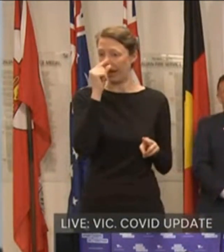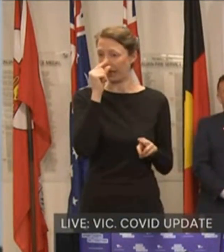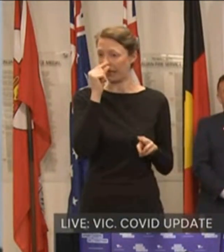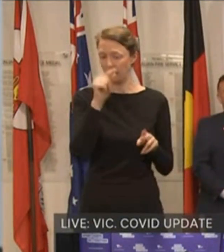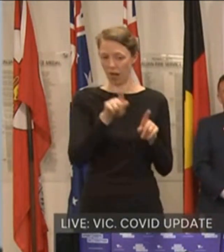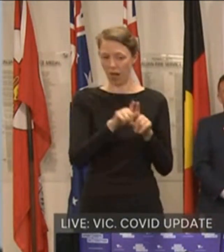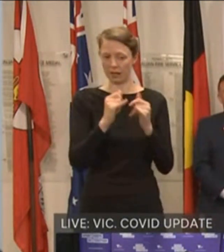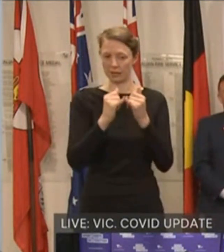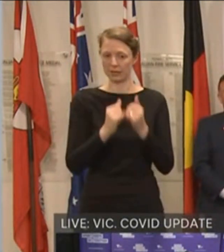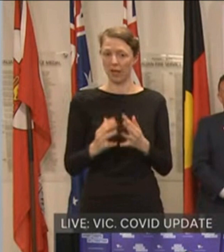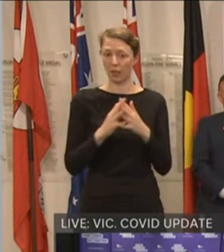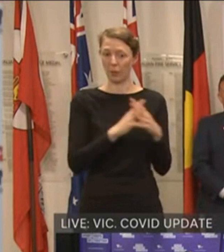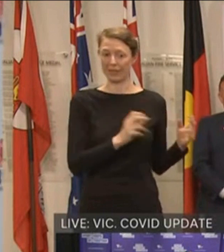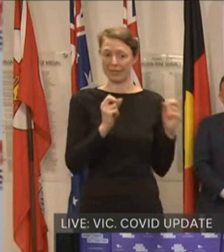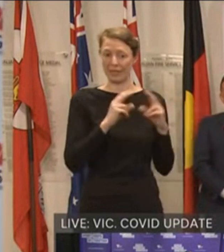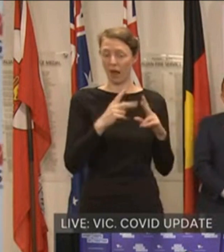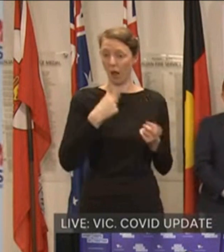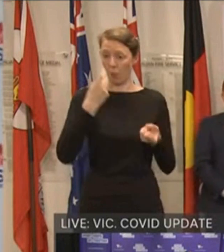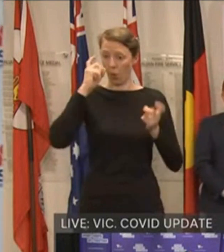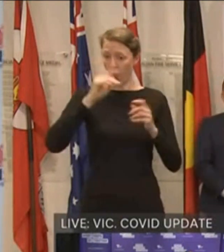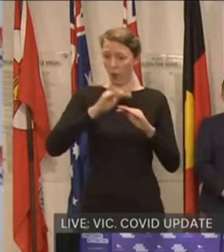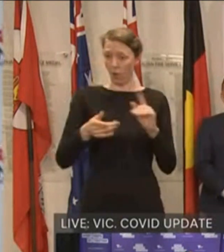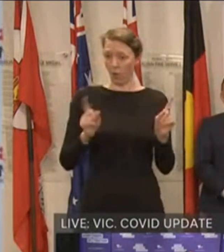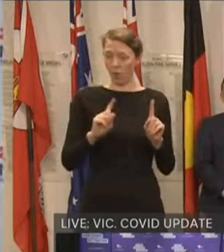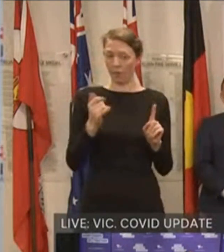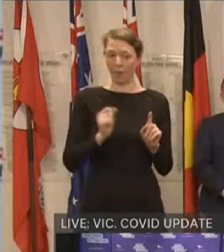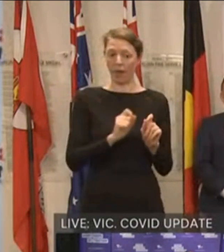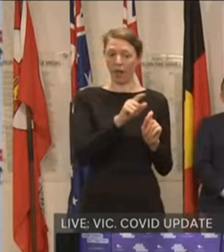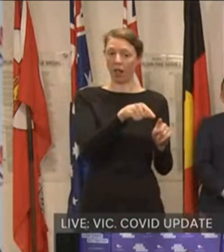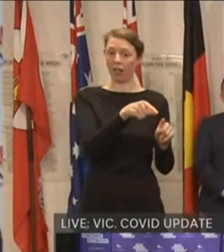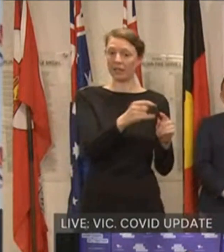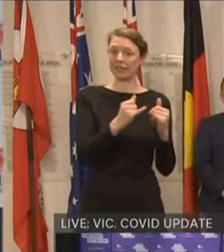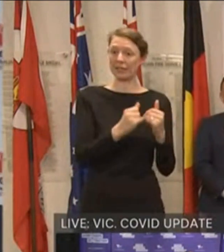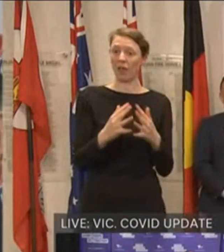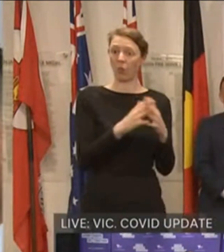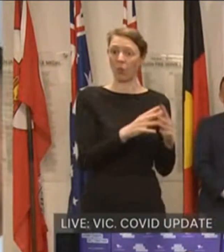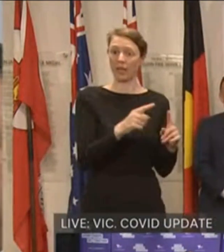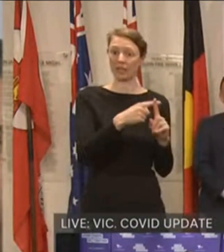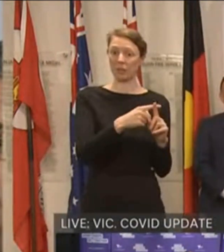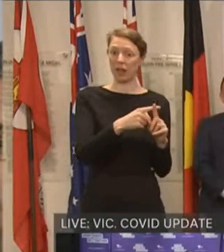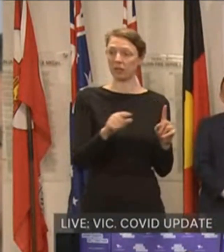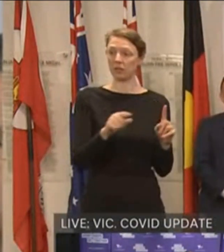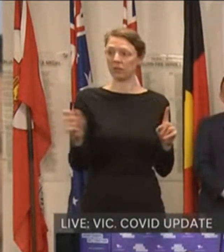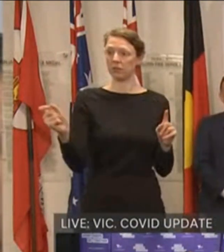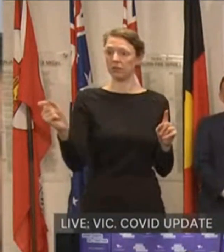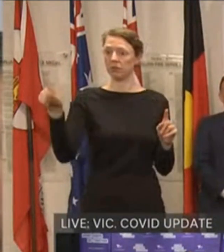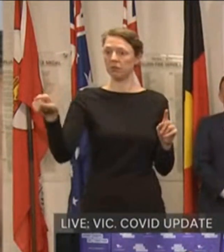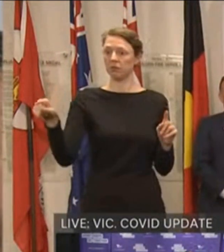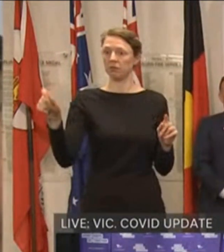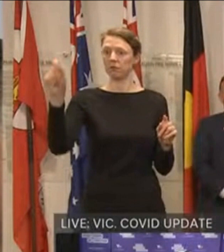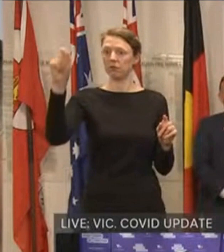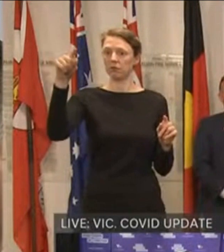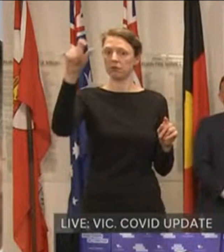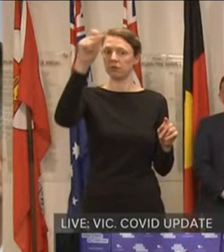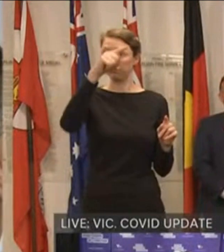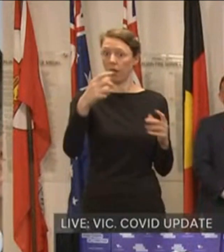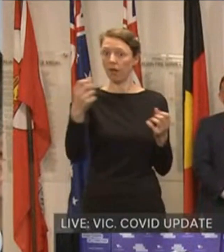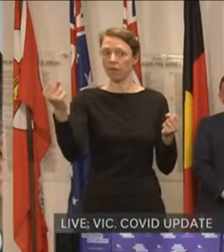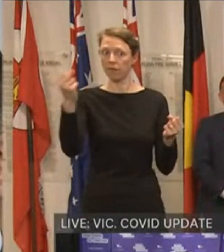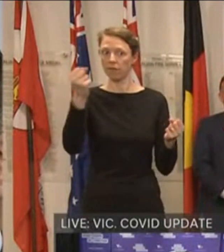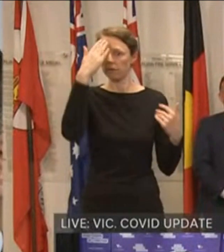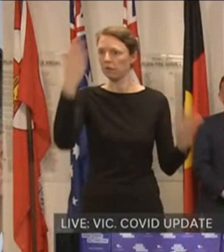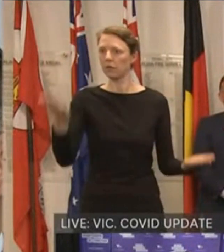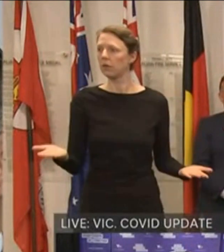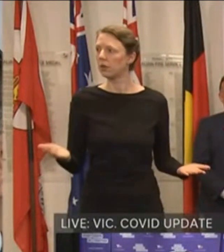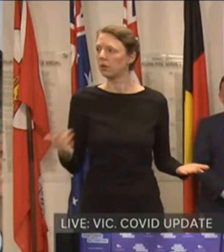Deputy Premier, you've mentioned how important tourism is to regional communities, but a lot of these areas are now cleared or recovered from COVID. Is